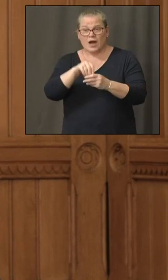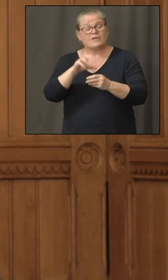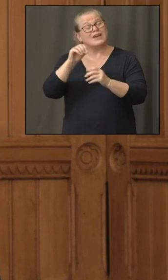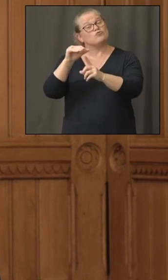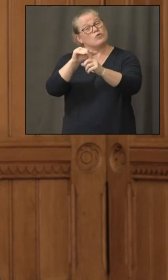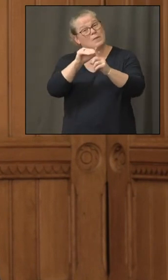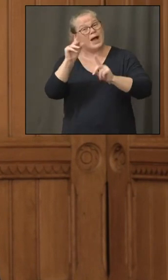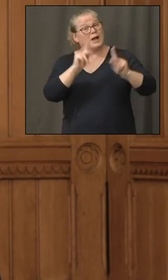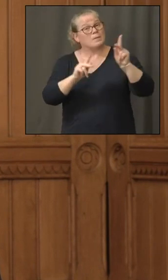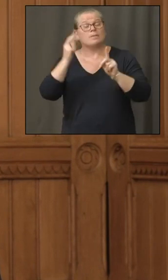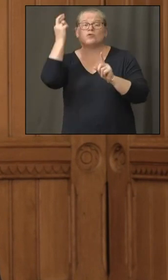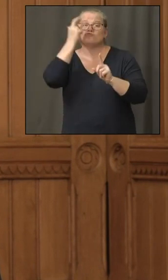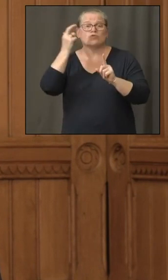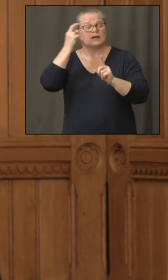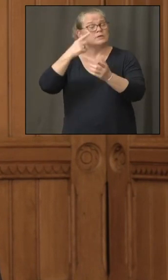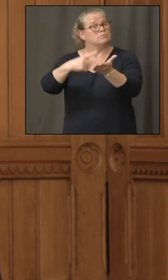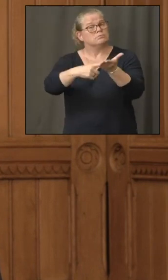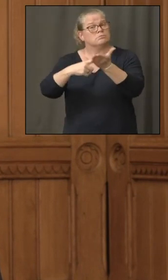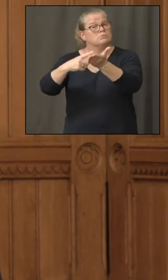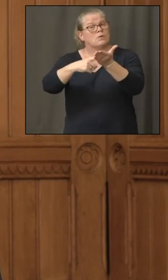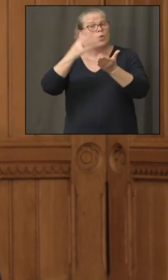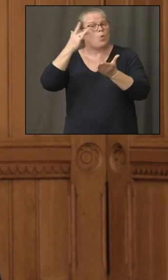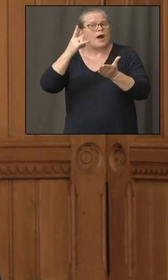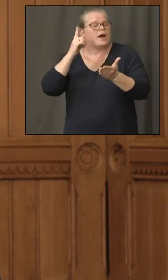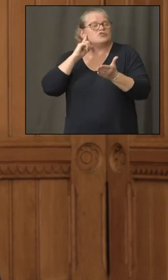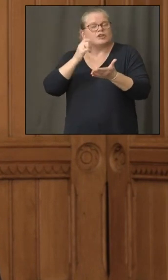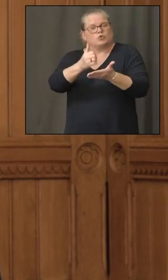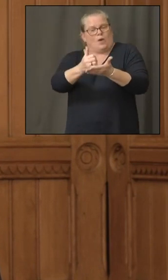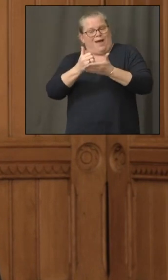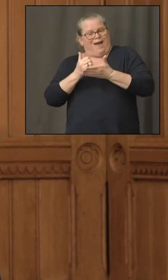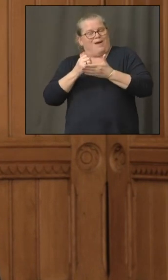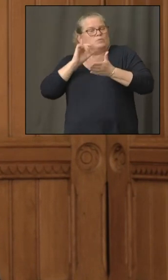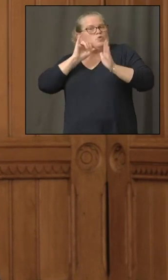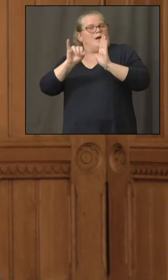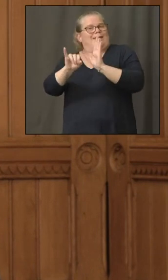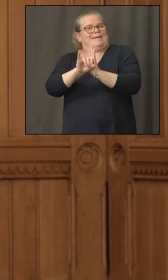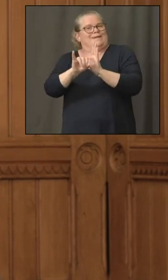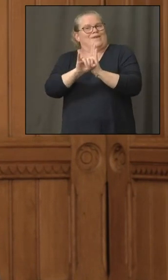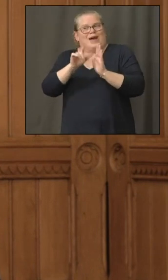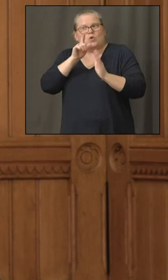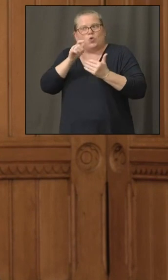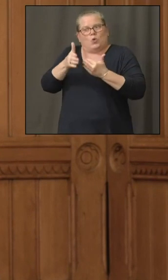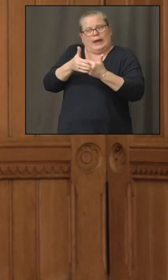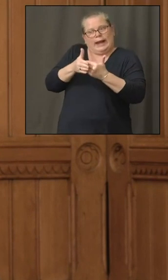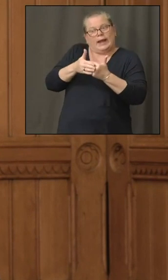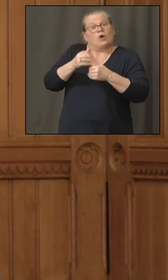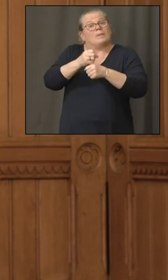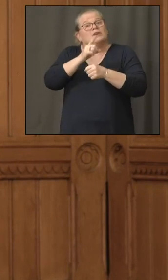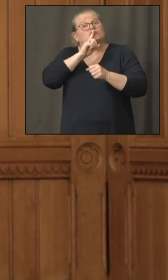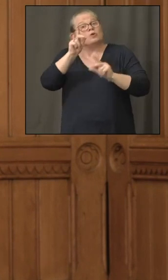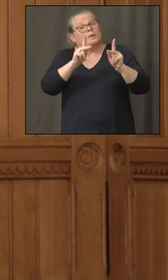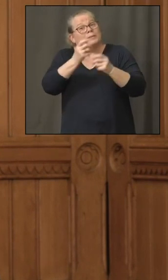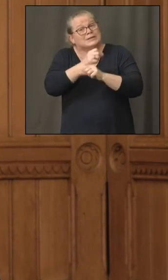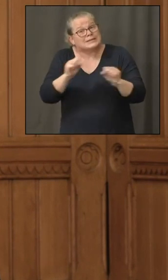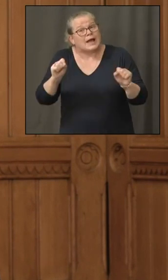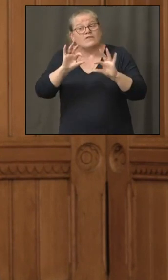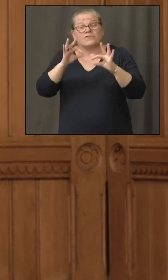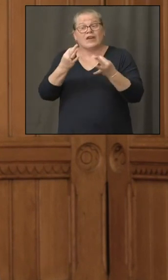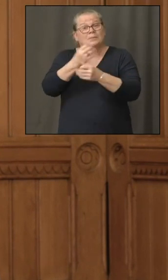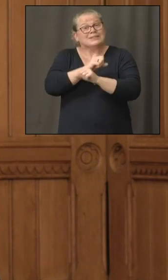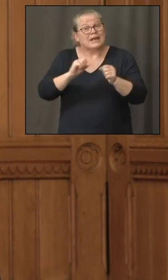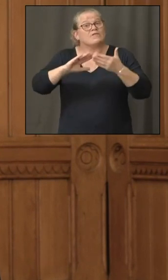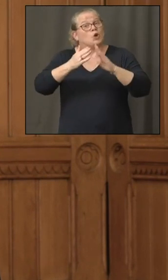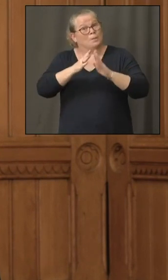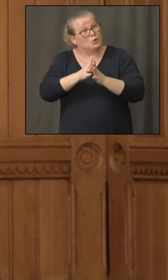It's just to provide that type of public health guidance to help identify your close contacts, keep them safe, keep your family safe, keep your community